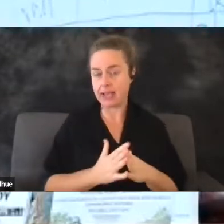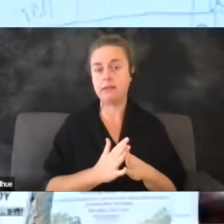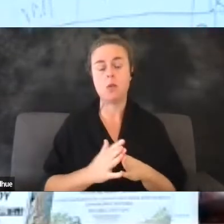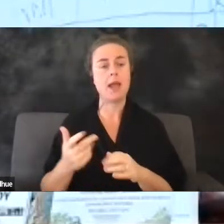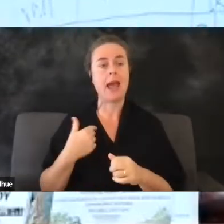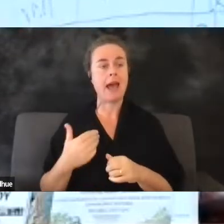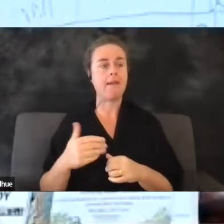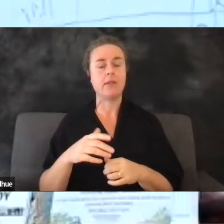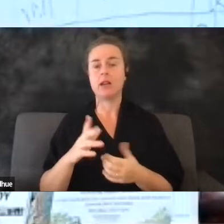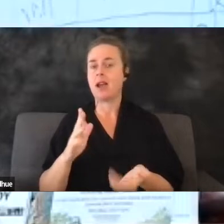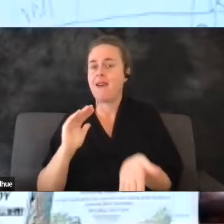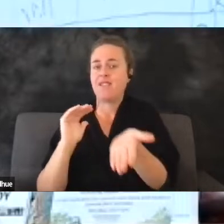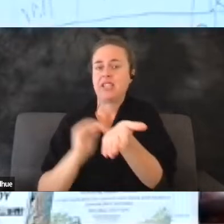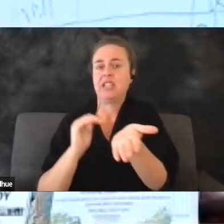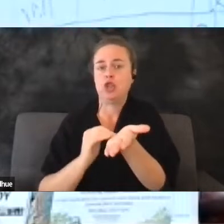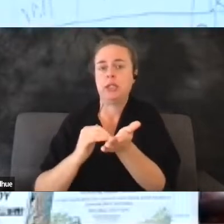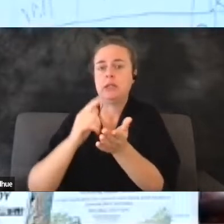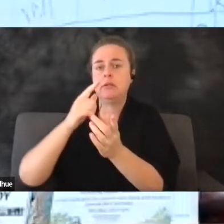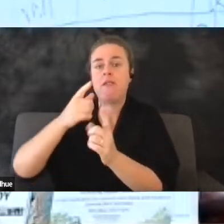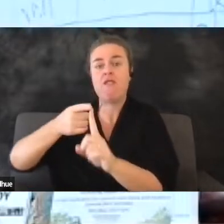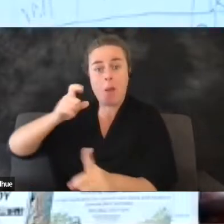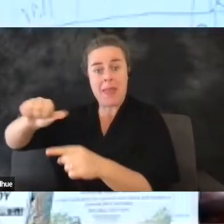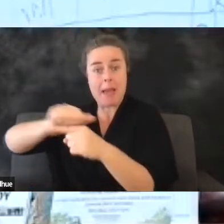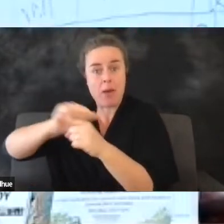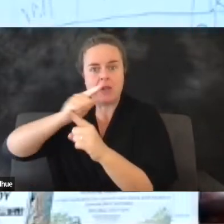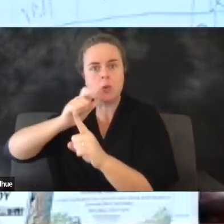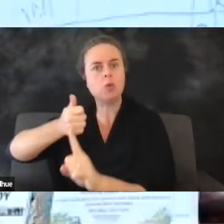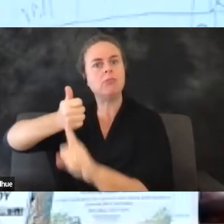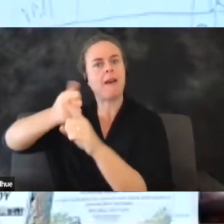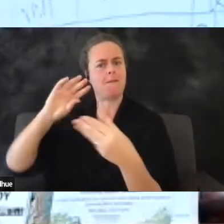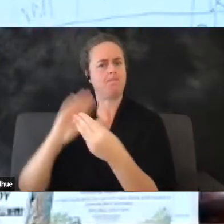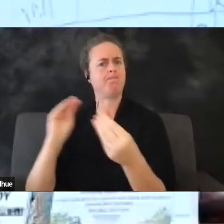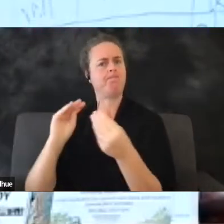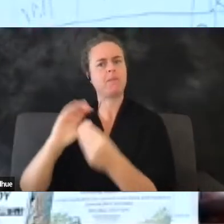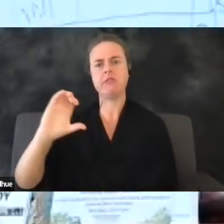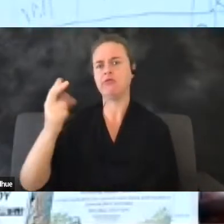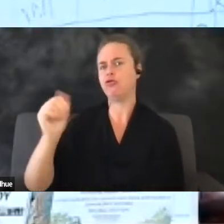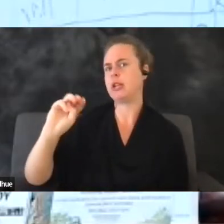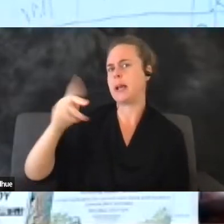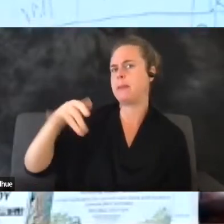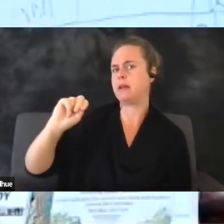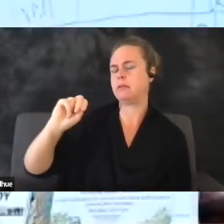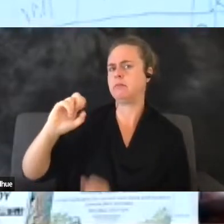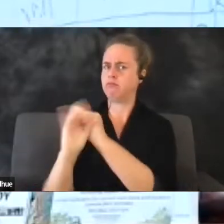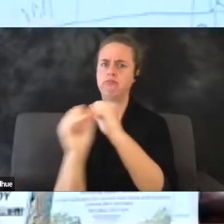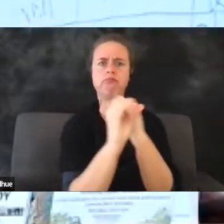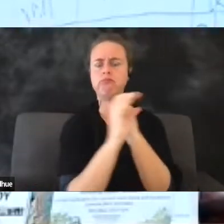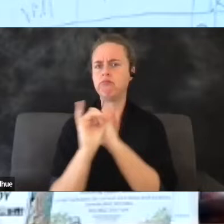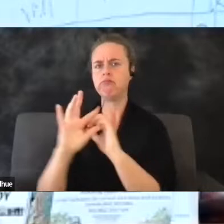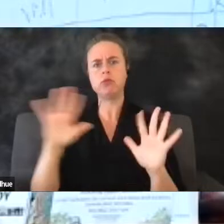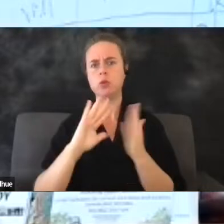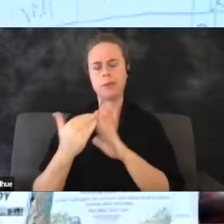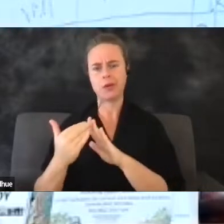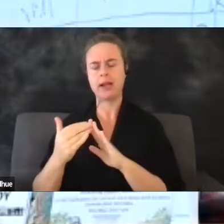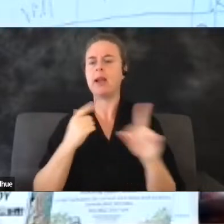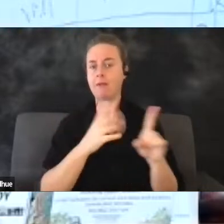physician champion from the practice, and then an early childhood lead, which is usually the Parent-Child Center director, and